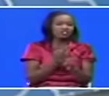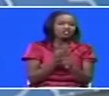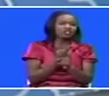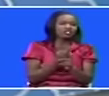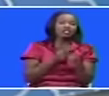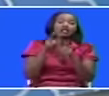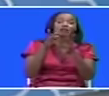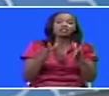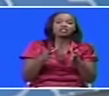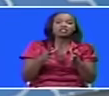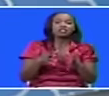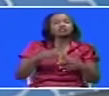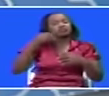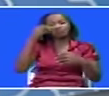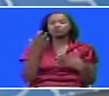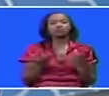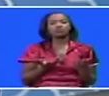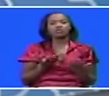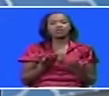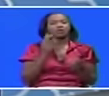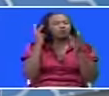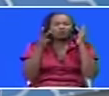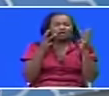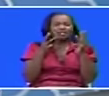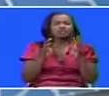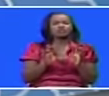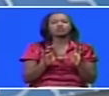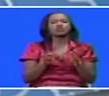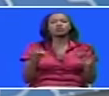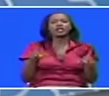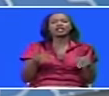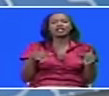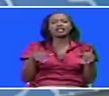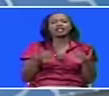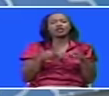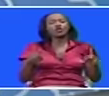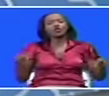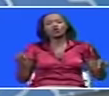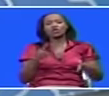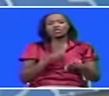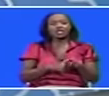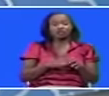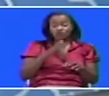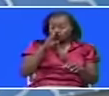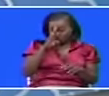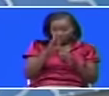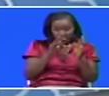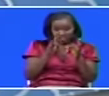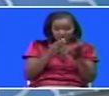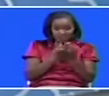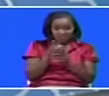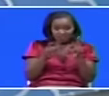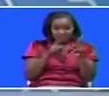were stranded with no vehicles in sight, forcing them to wait for long hours with uncertainty of travel. Here's